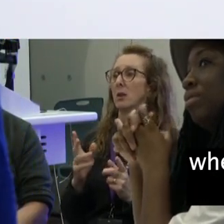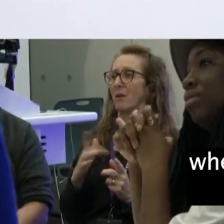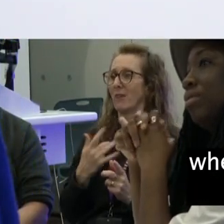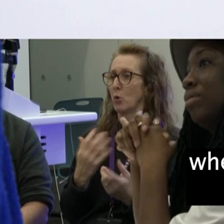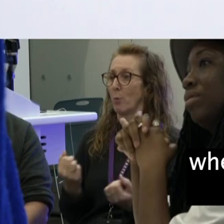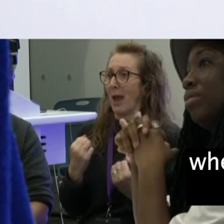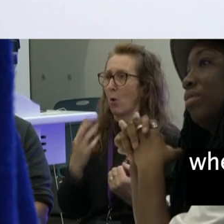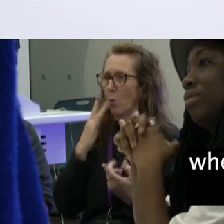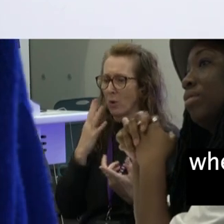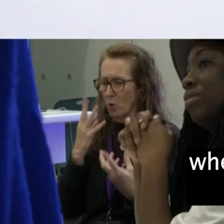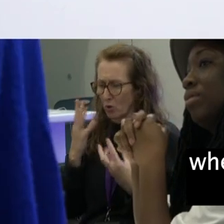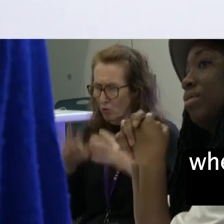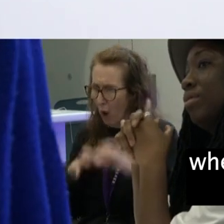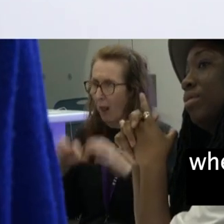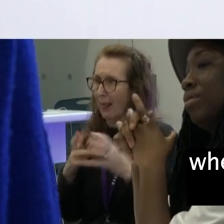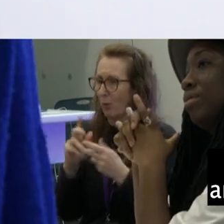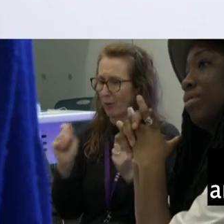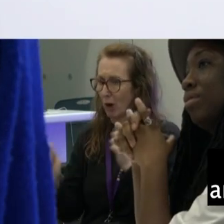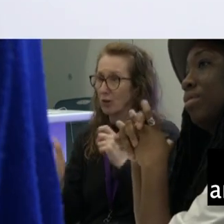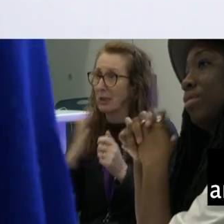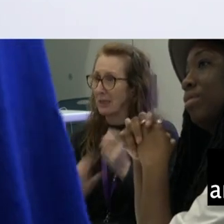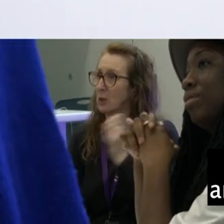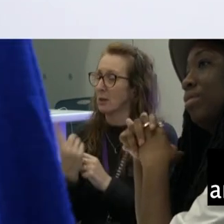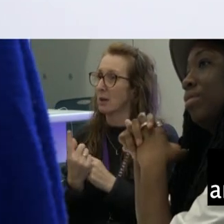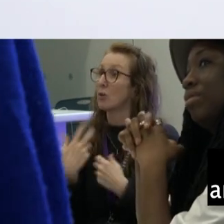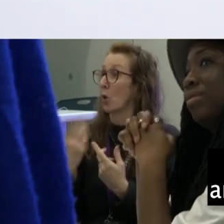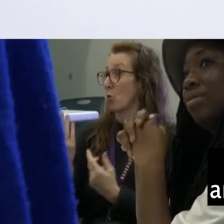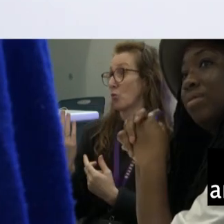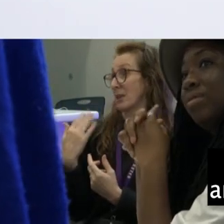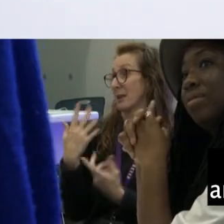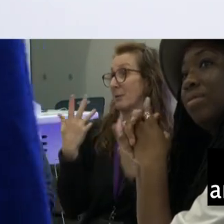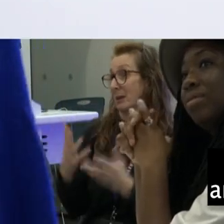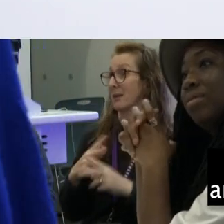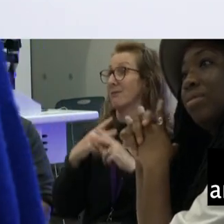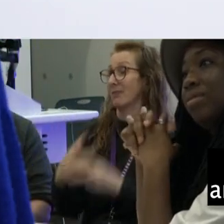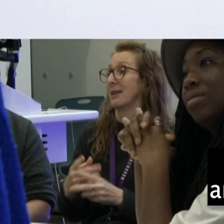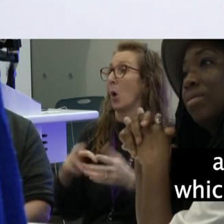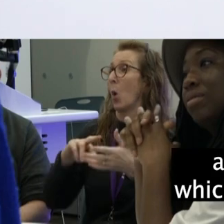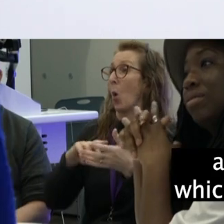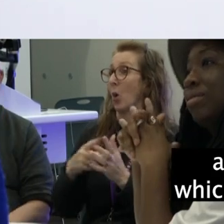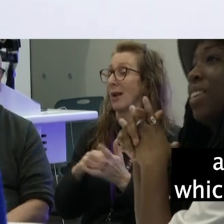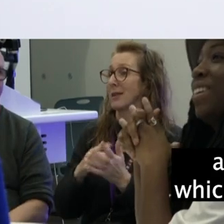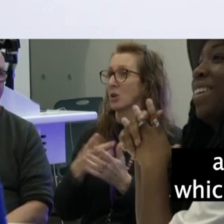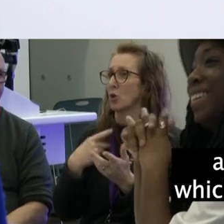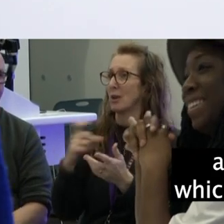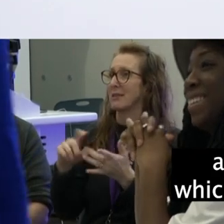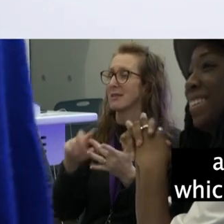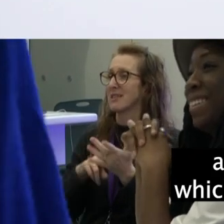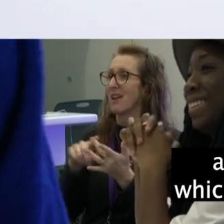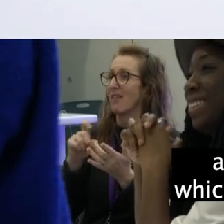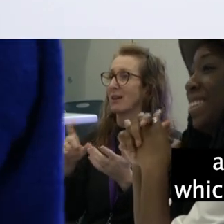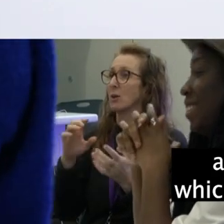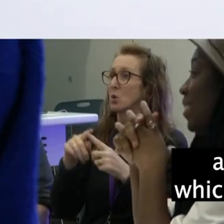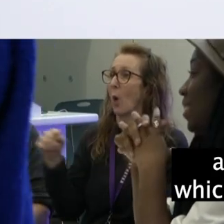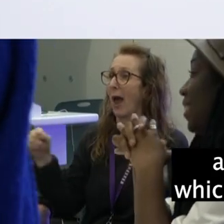when wrestling with these massive changes that need to happen. So recently we went and visited an organization called Civic Square, and they posed a question for me, which has